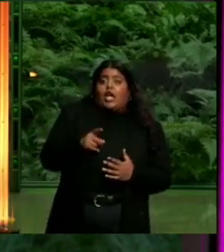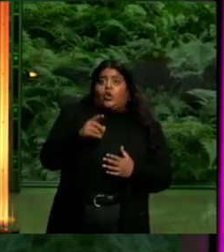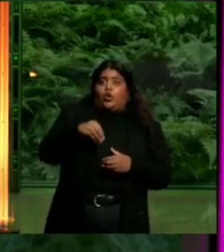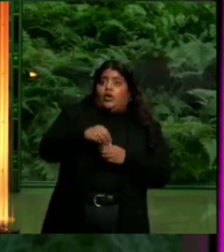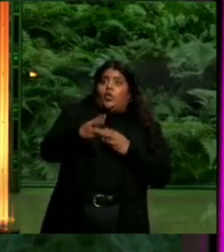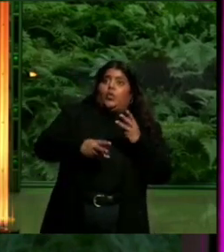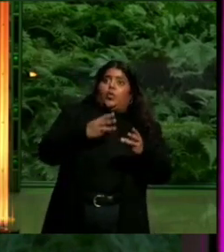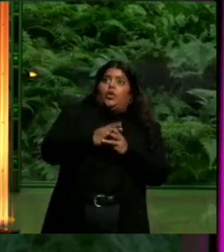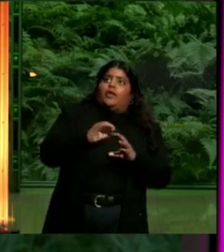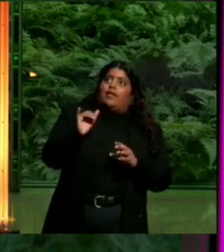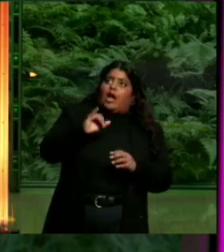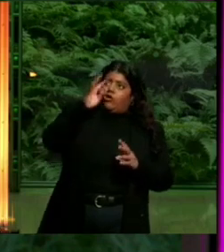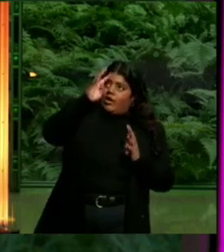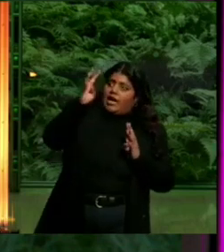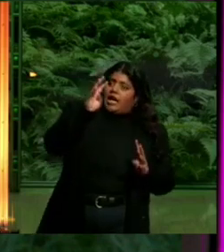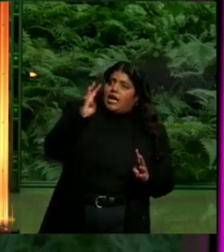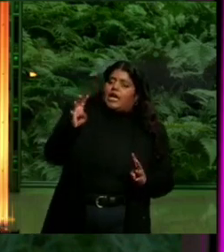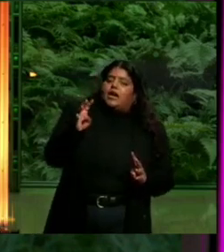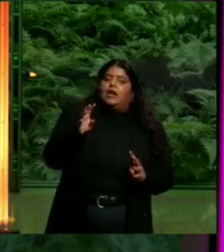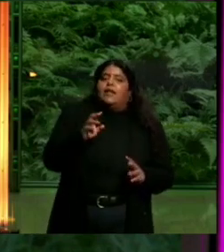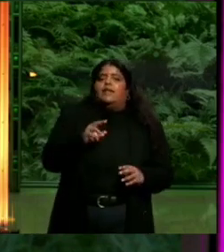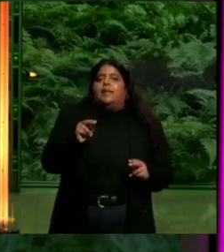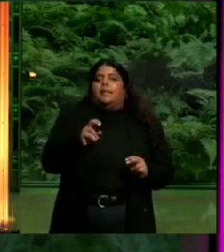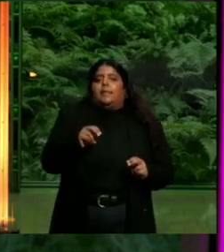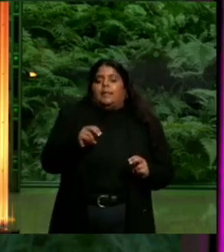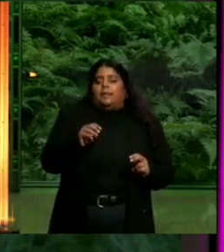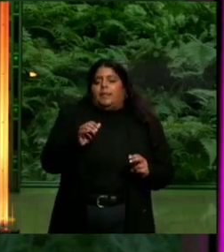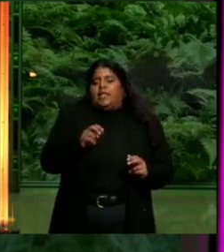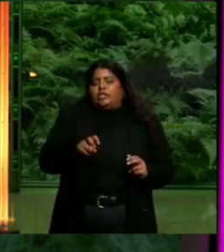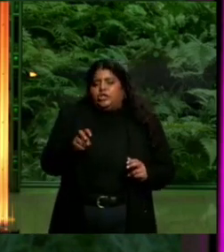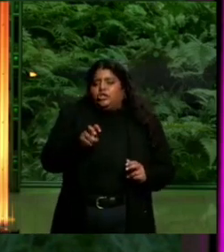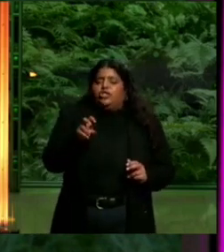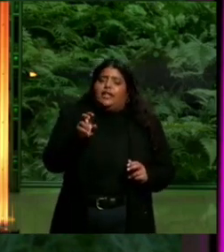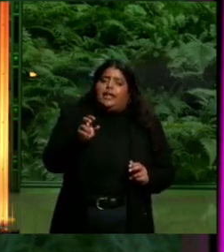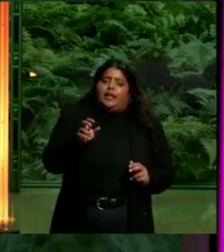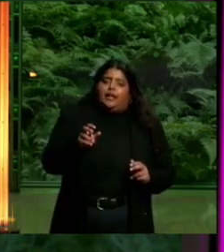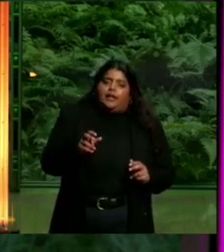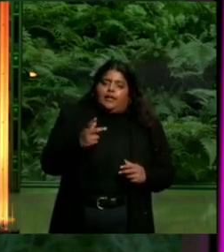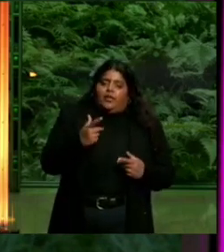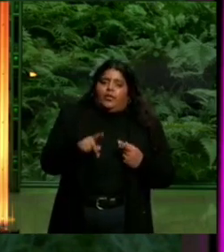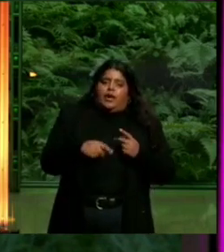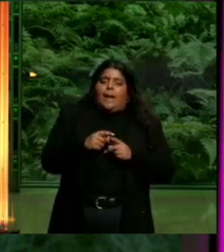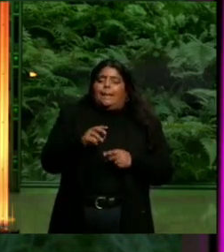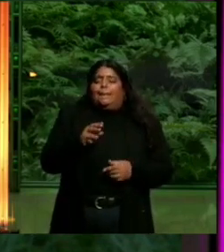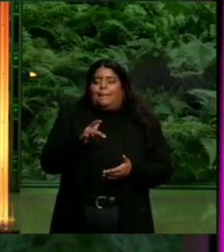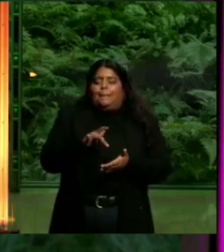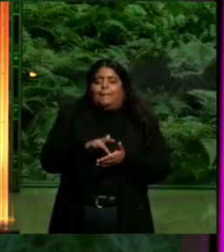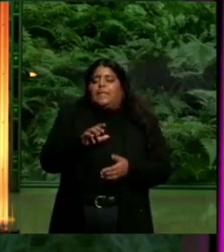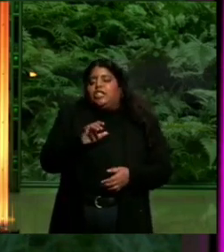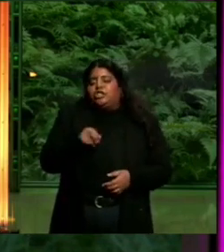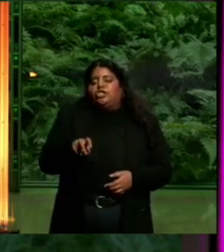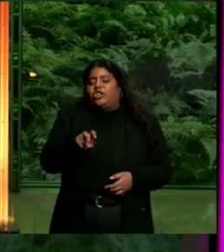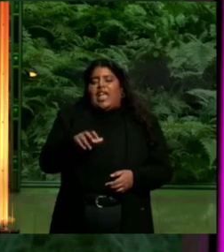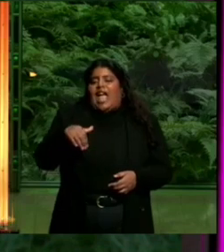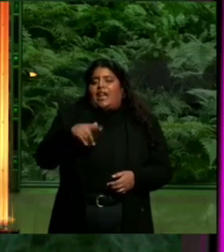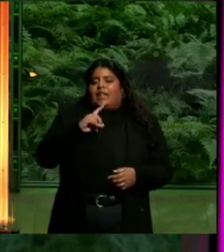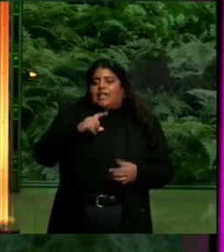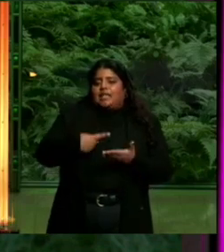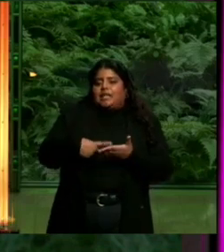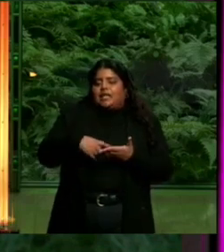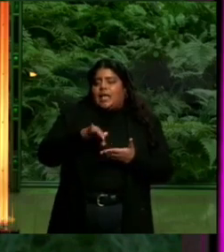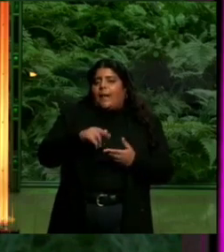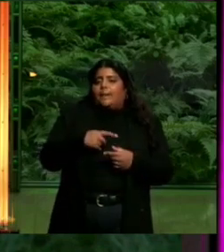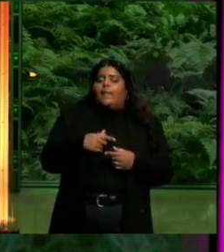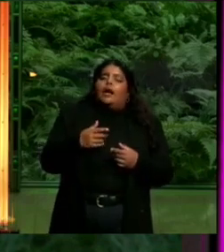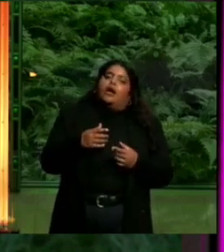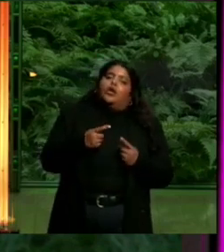of like creative, then mid-journey type updates, like I didn't even talk about mid-journey, but like I think tools that are